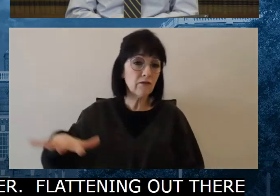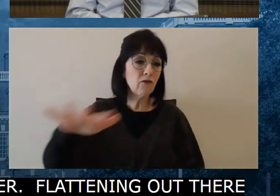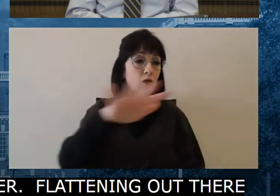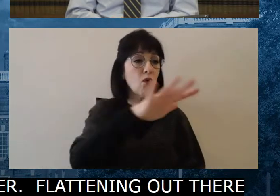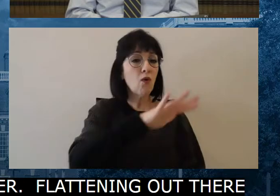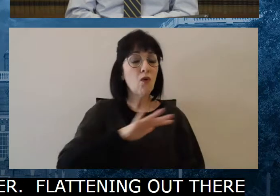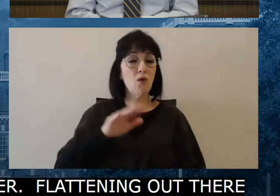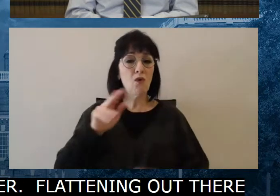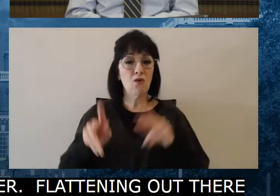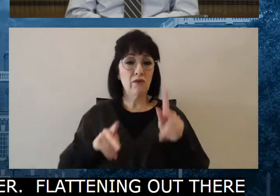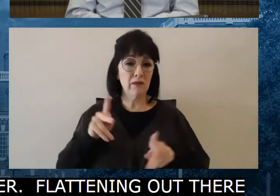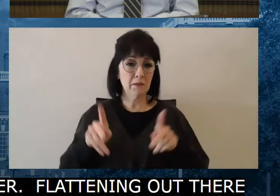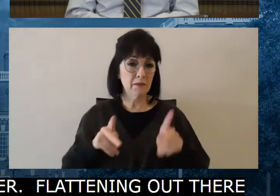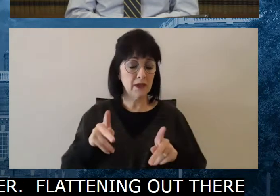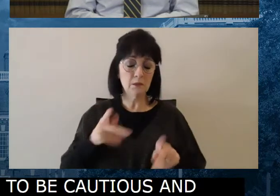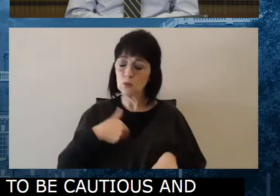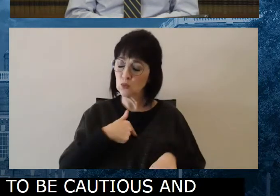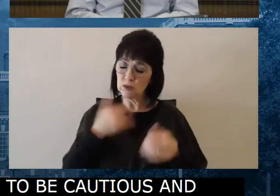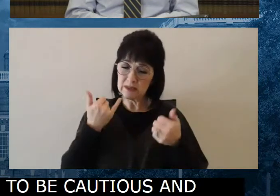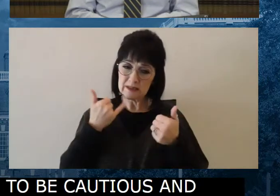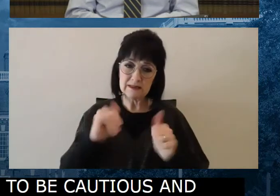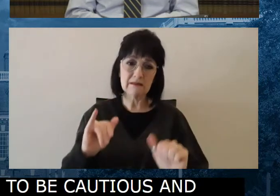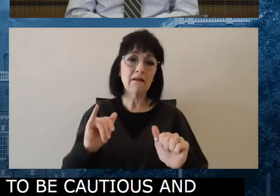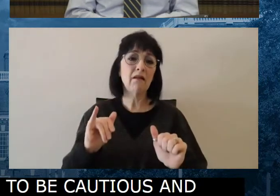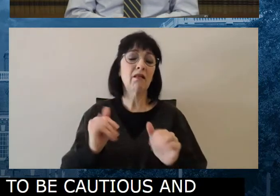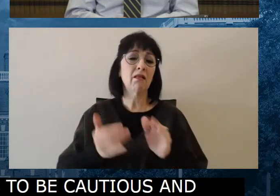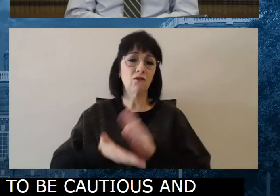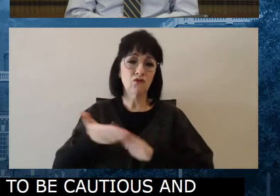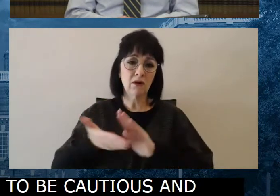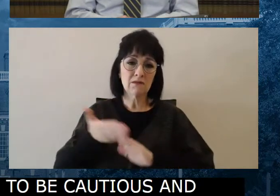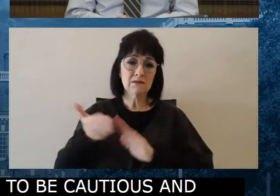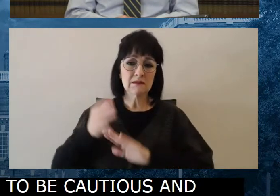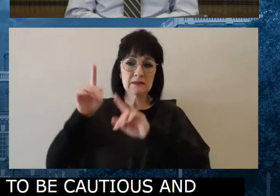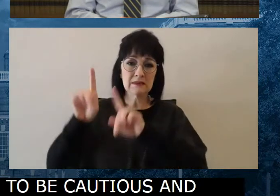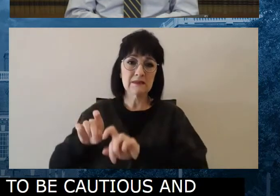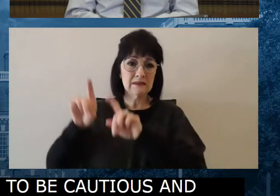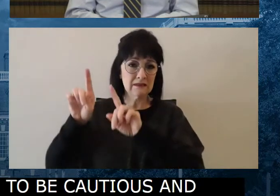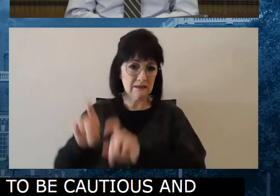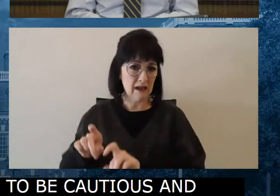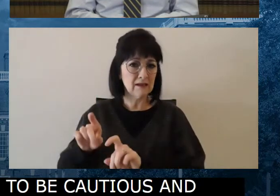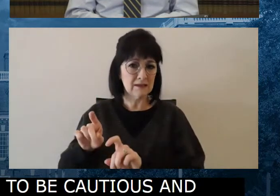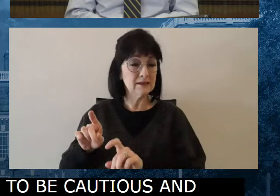do significant testing way beyond what our target